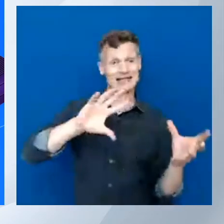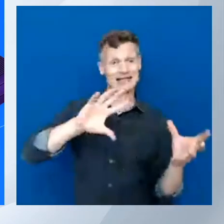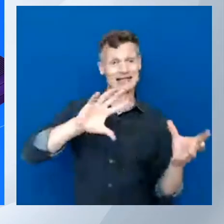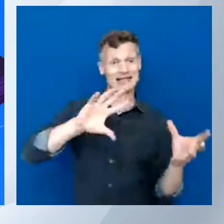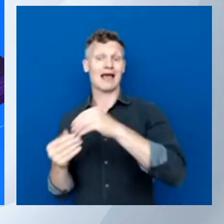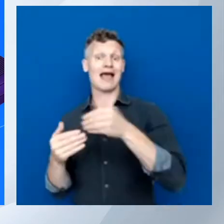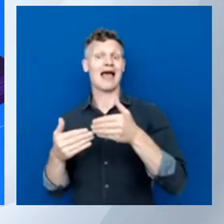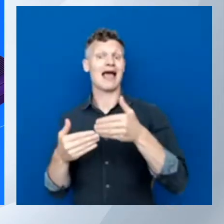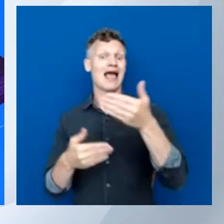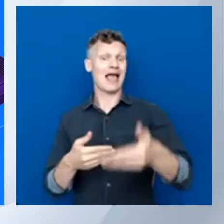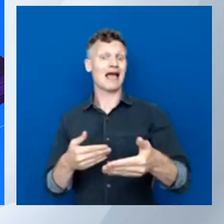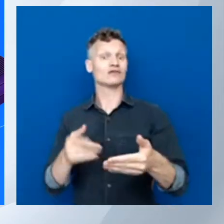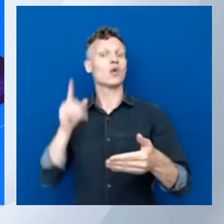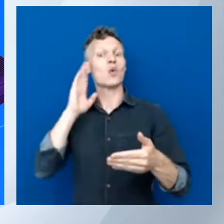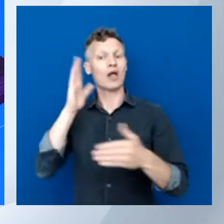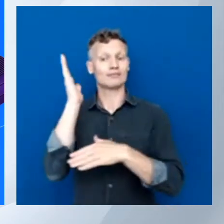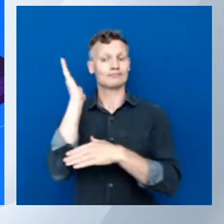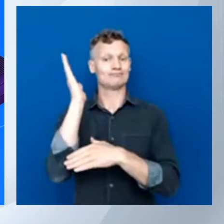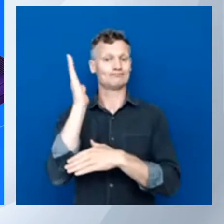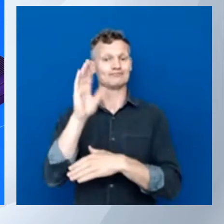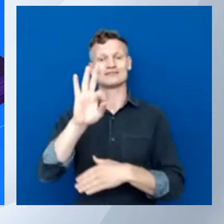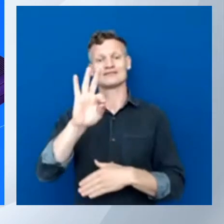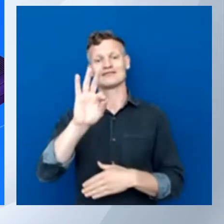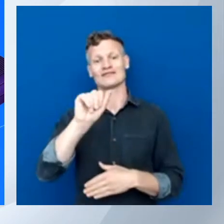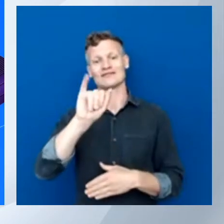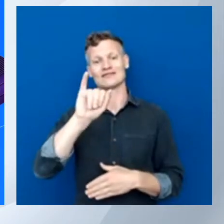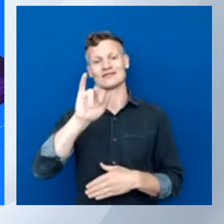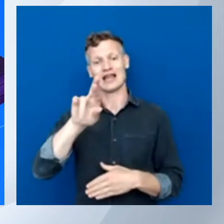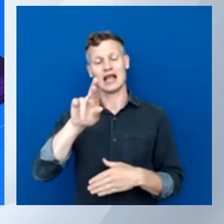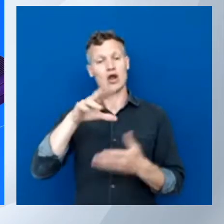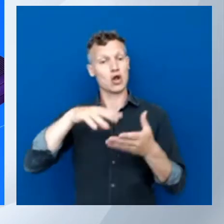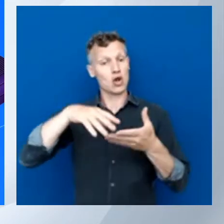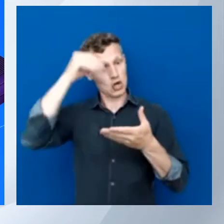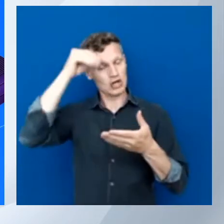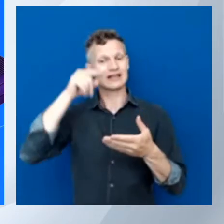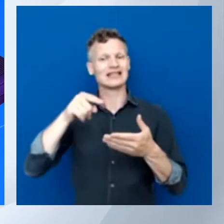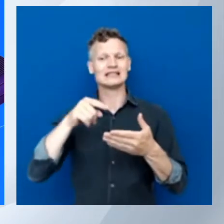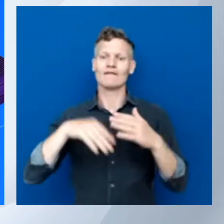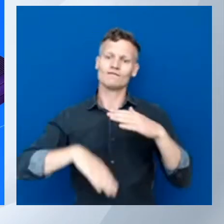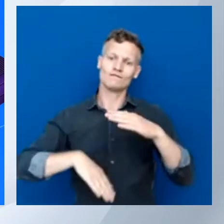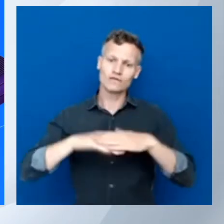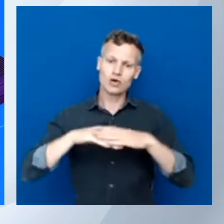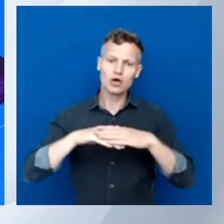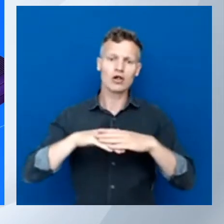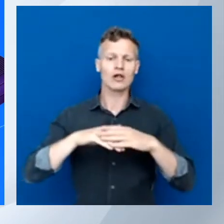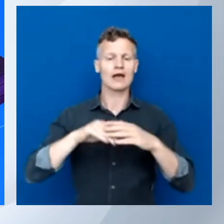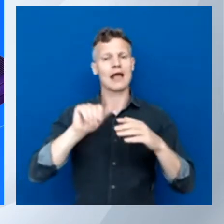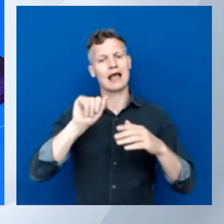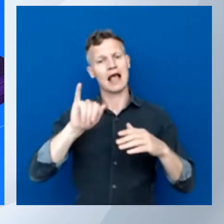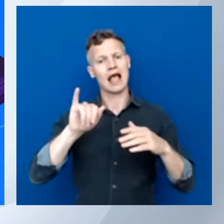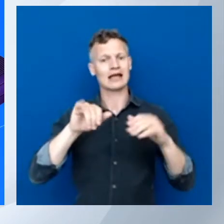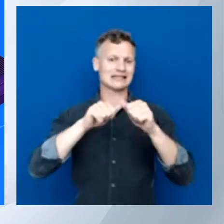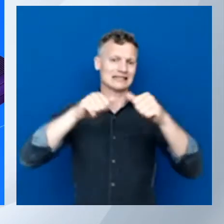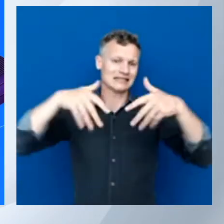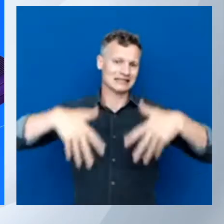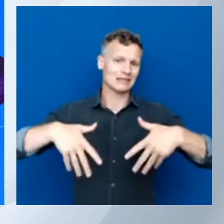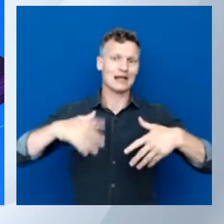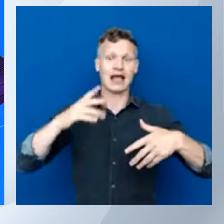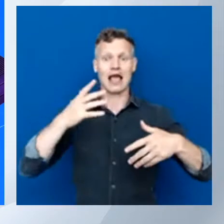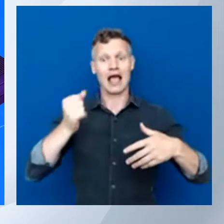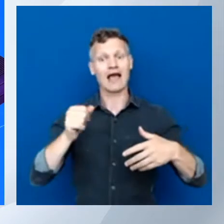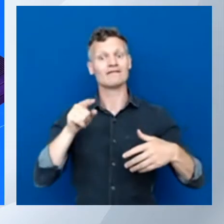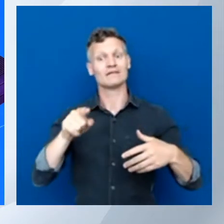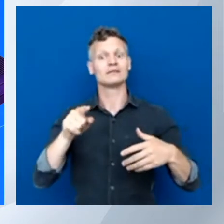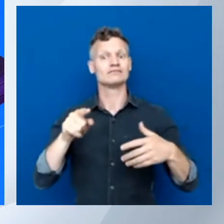empowers developers of AI systems to assess their system's fairness and mitigate any negative impacts for groups